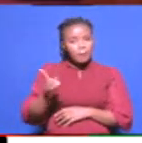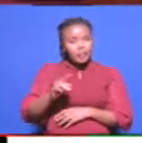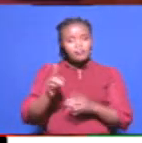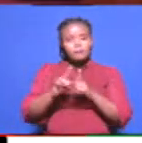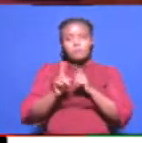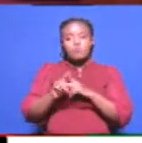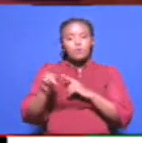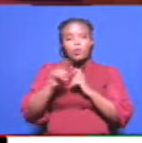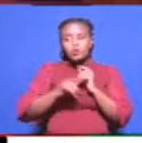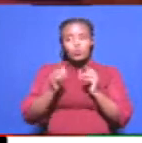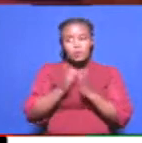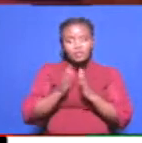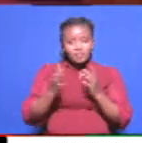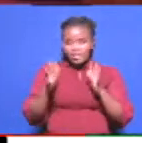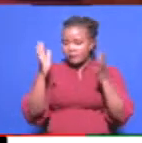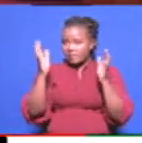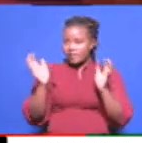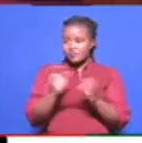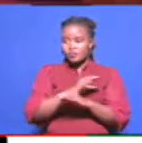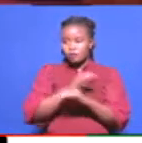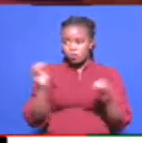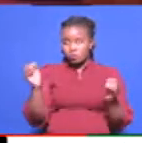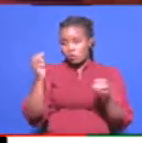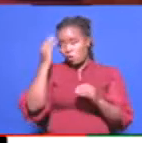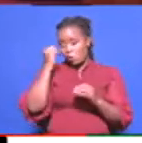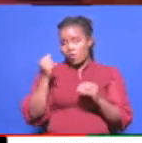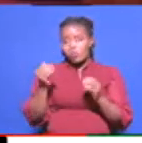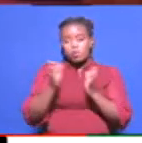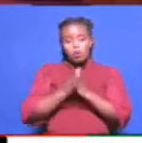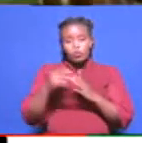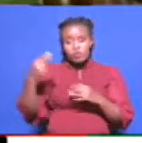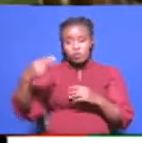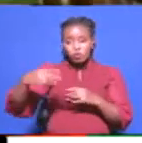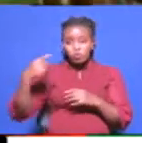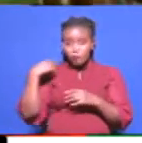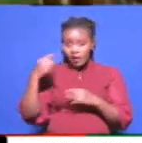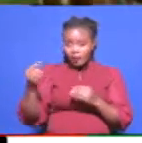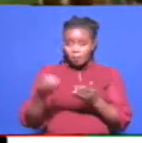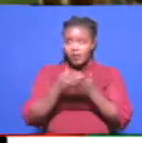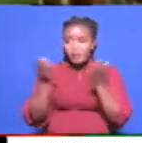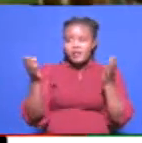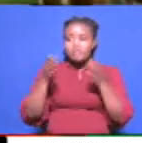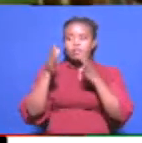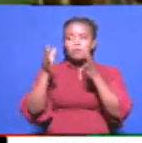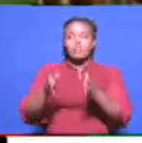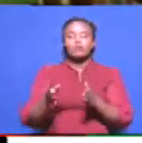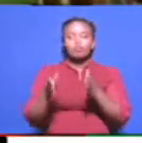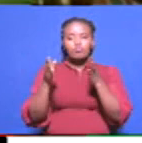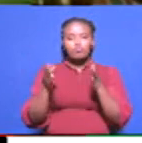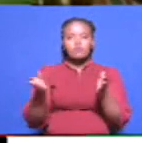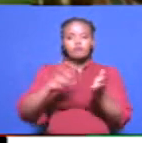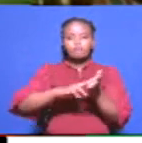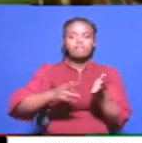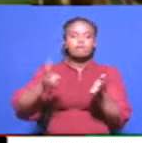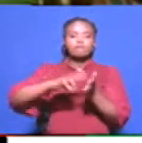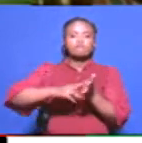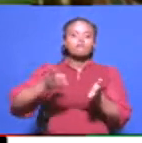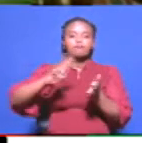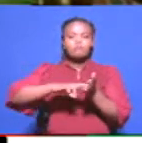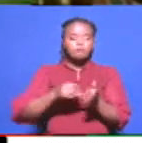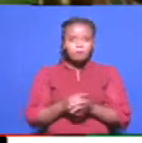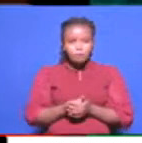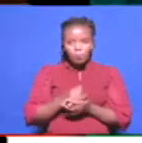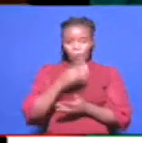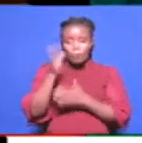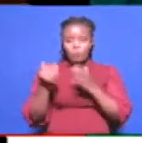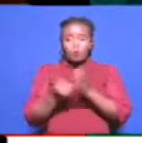the Huduma number, every Kenyan will actually be registered. The Speaker has since directed that all the new amendments be forwarded to